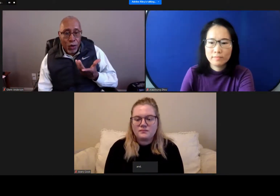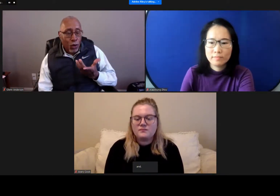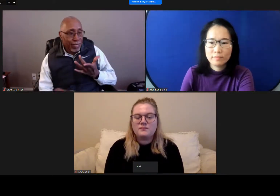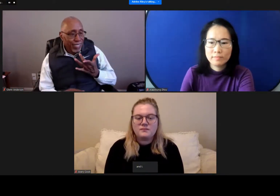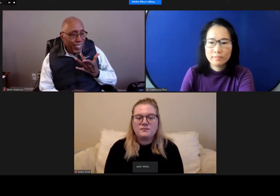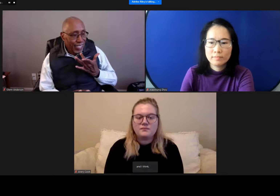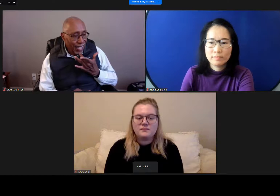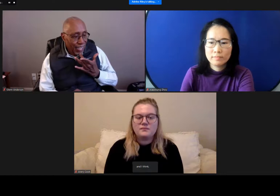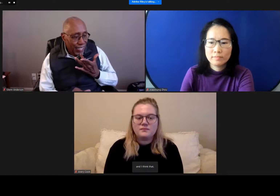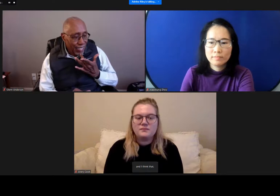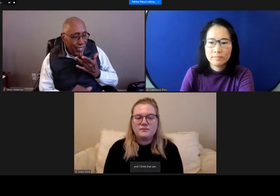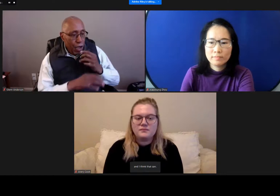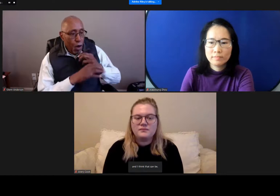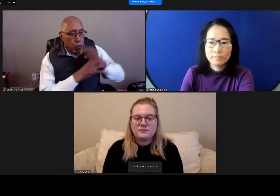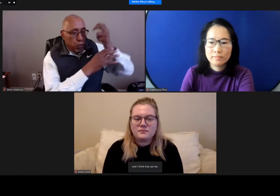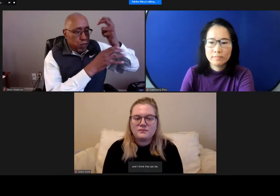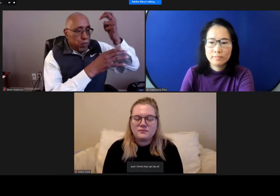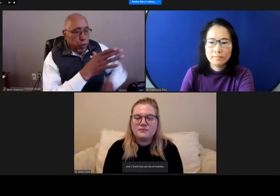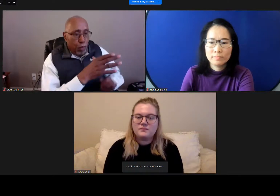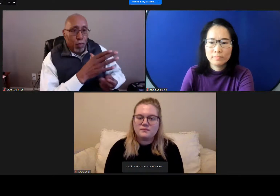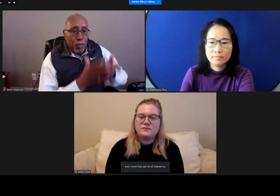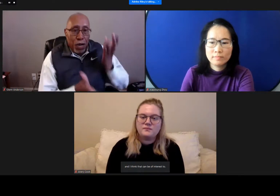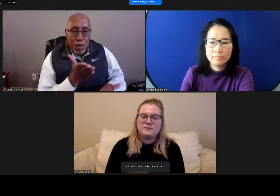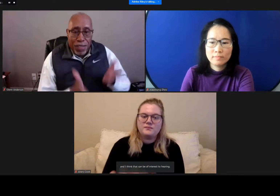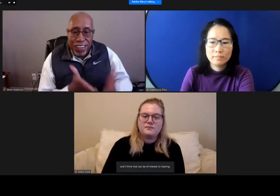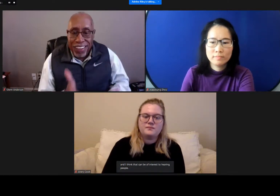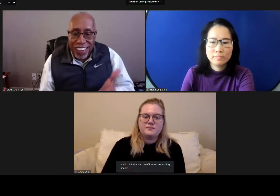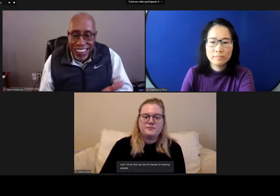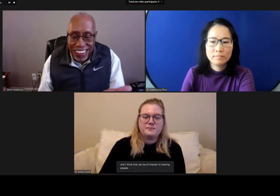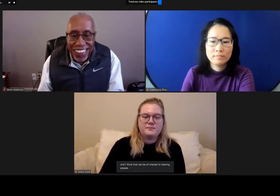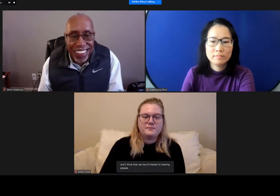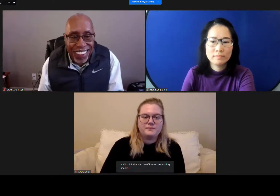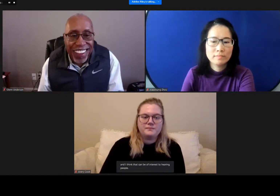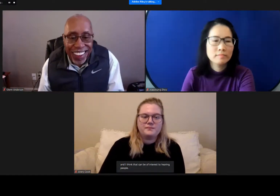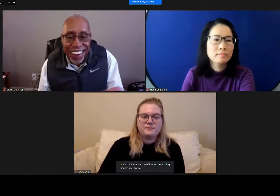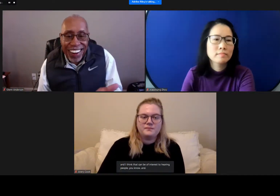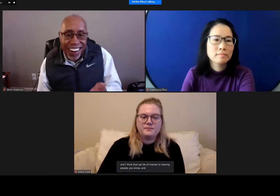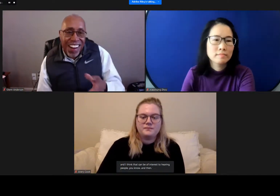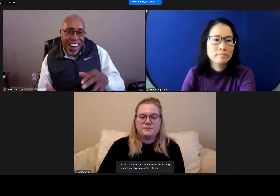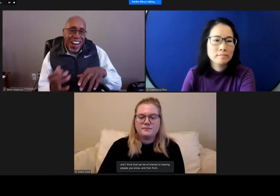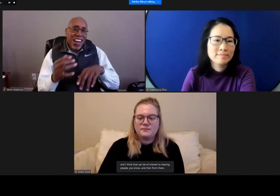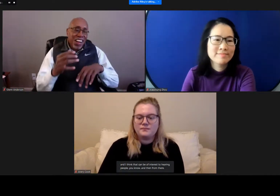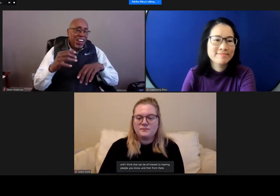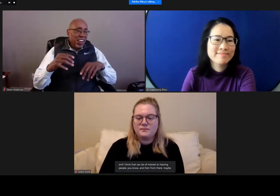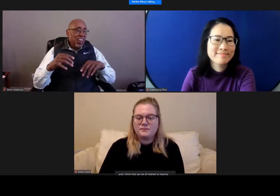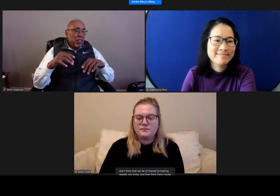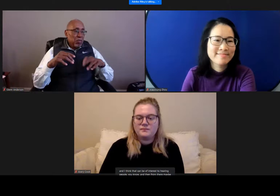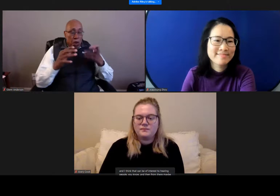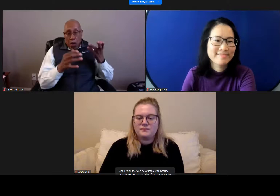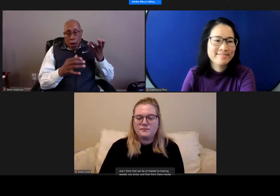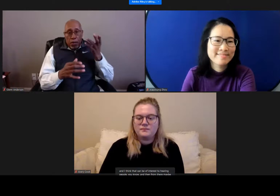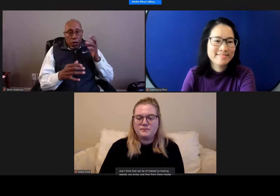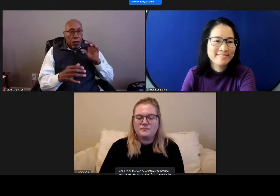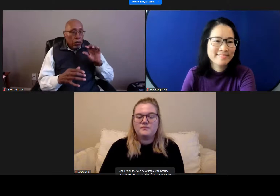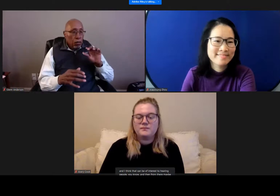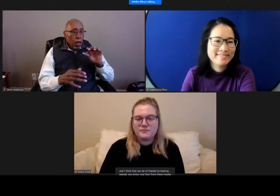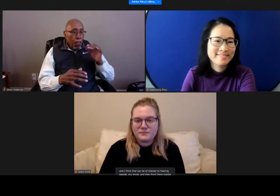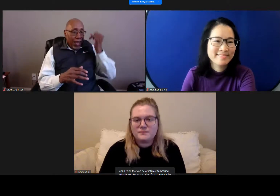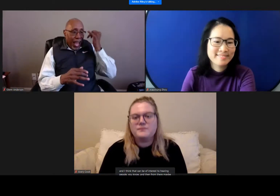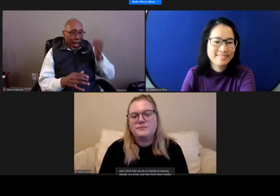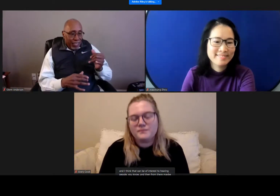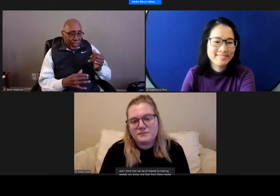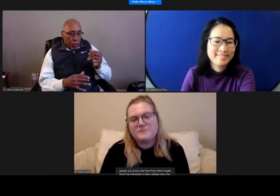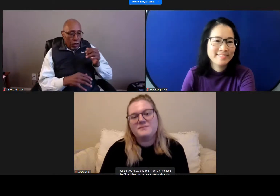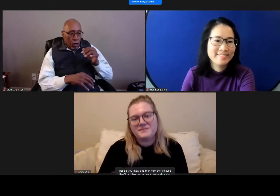And I think that can be of interest to hearing people, you know, and then from there, maybe they'll be interested and take a deeper dive into